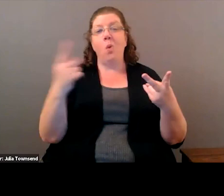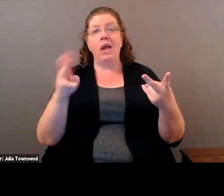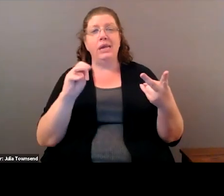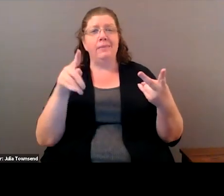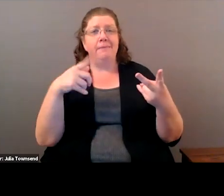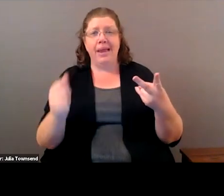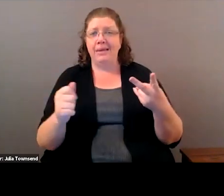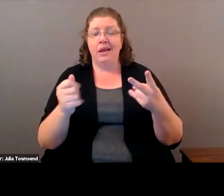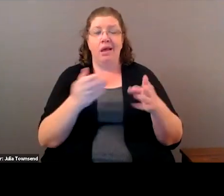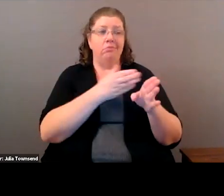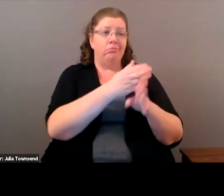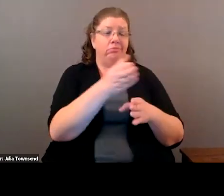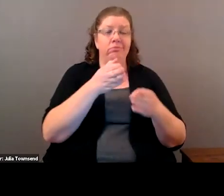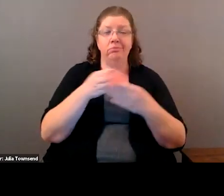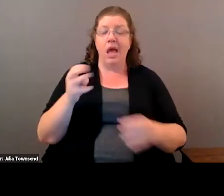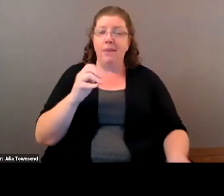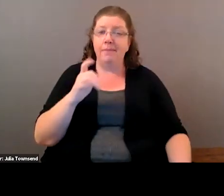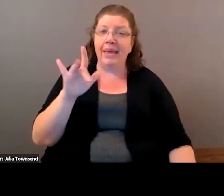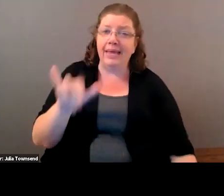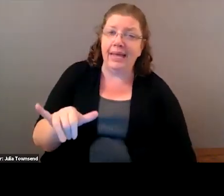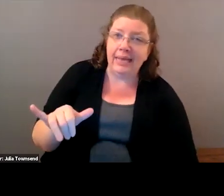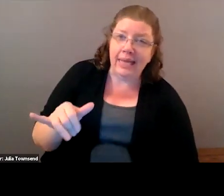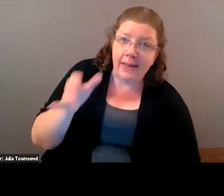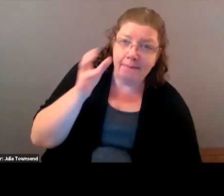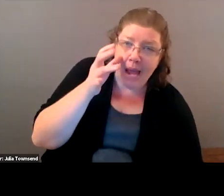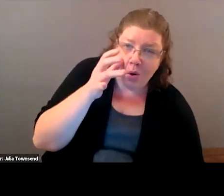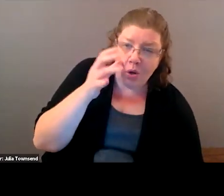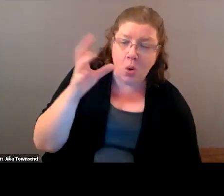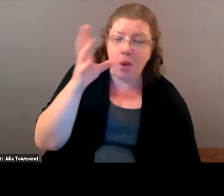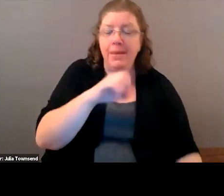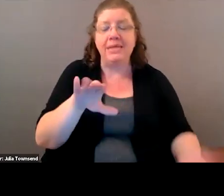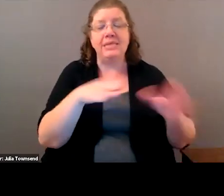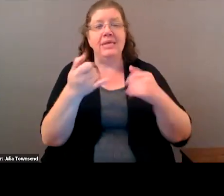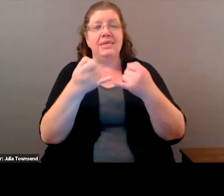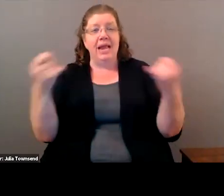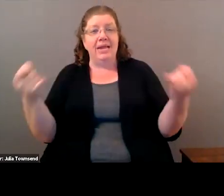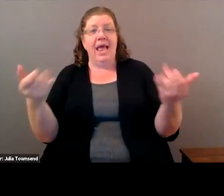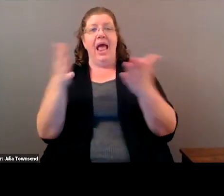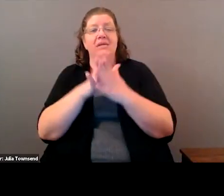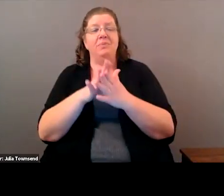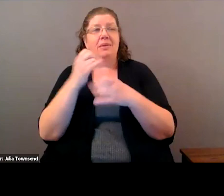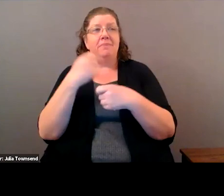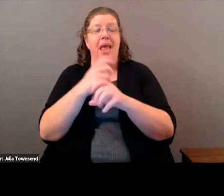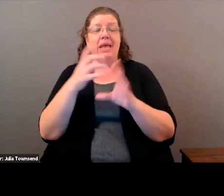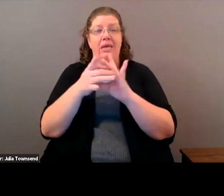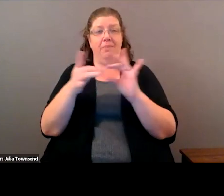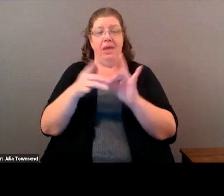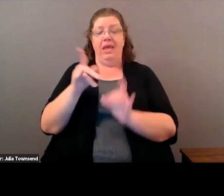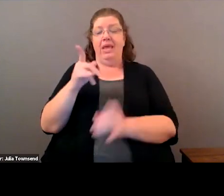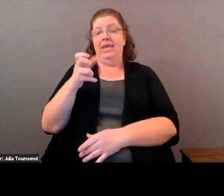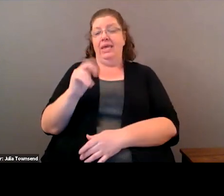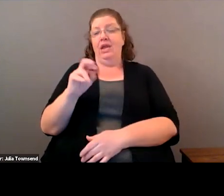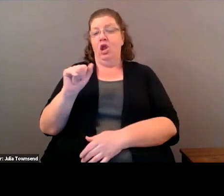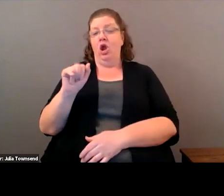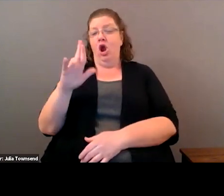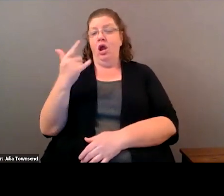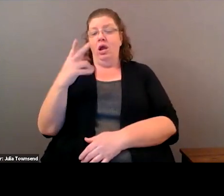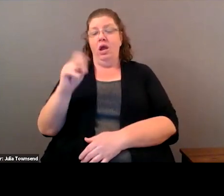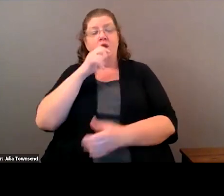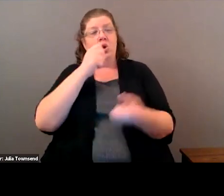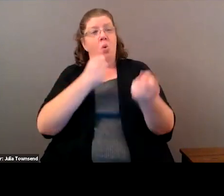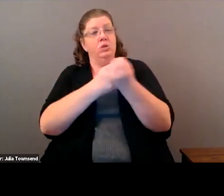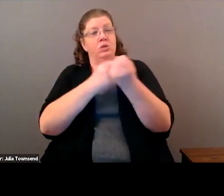McKinley parent that missed the deadline today asked me to make this comment. Tina Aragon states, I don't support the idea of